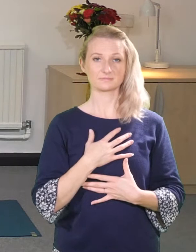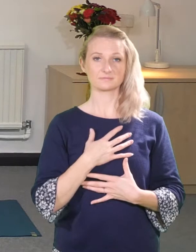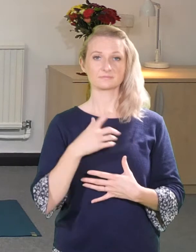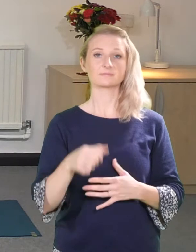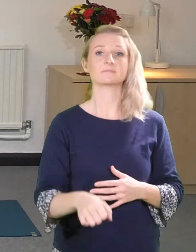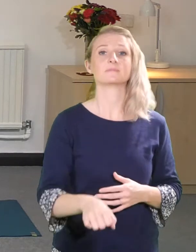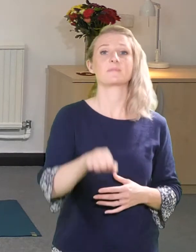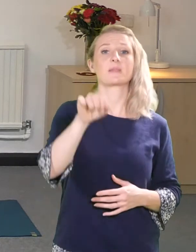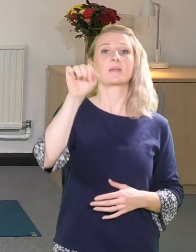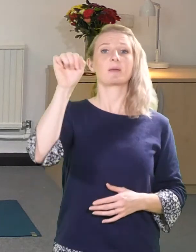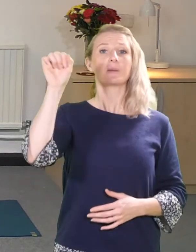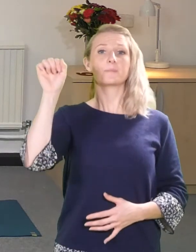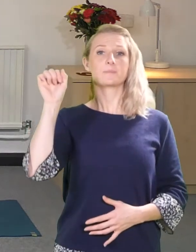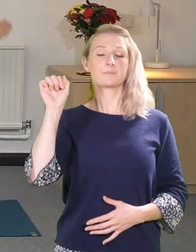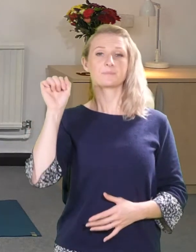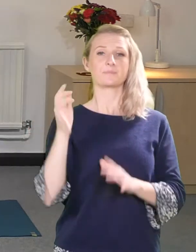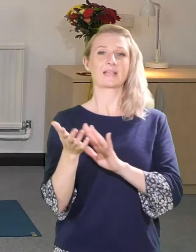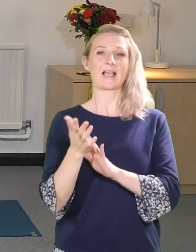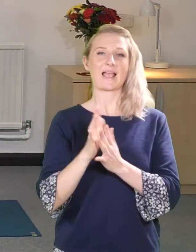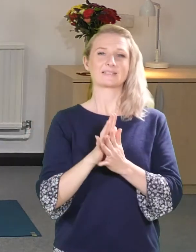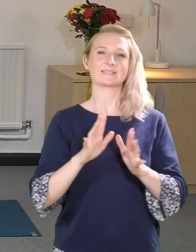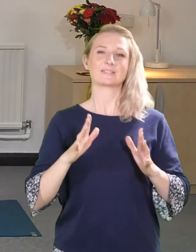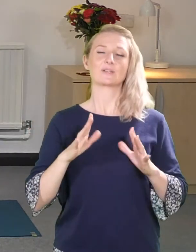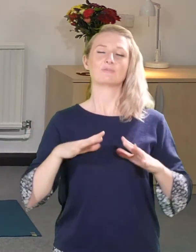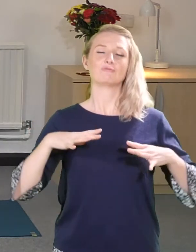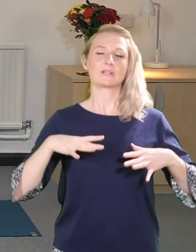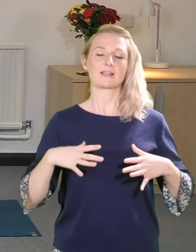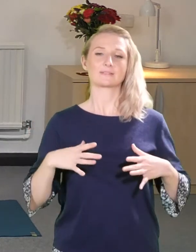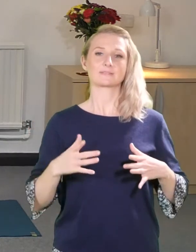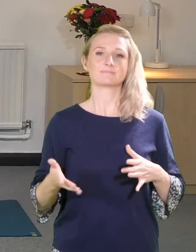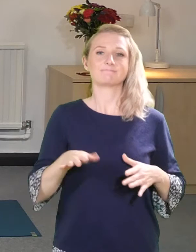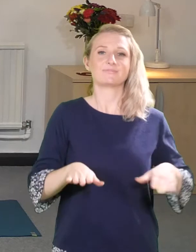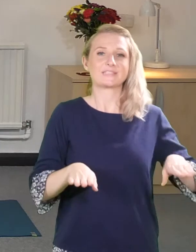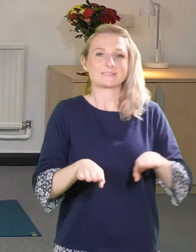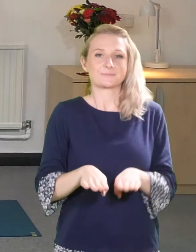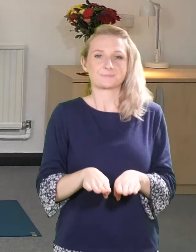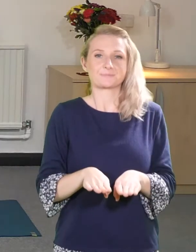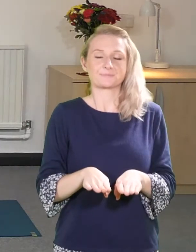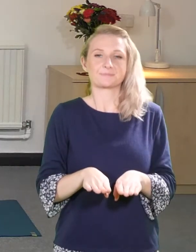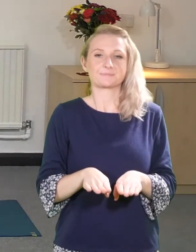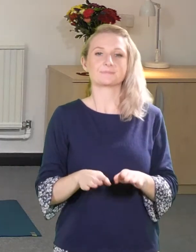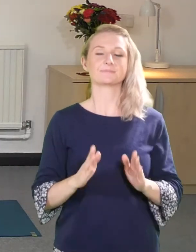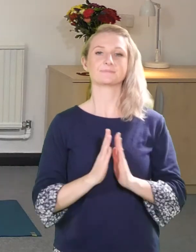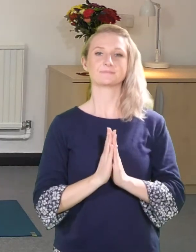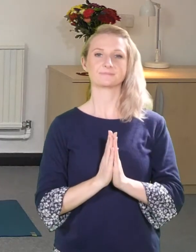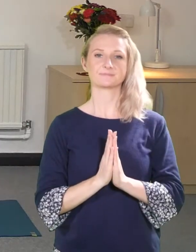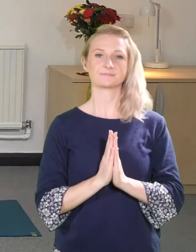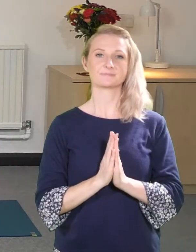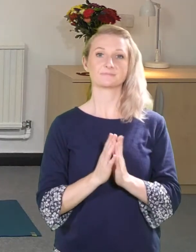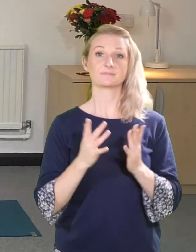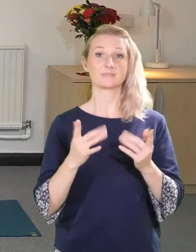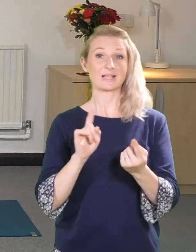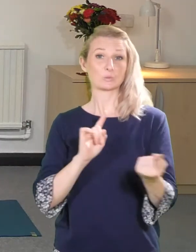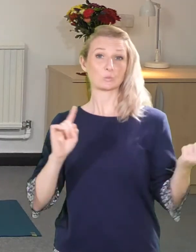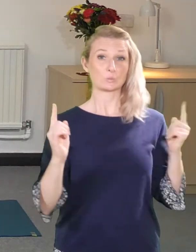Lifting up, releasing your hands, step your feet together. I'm now going to come and stand over here, and we're going to